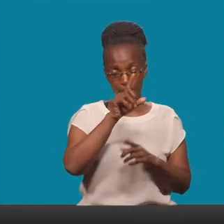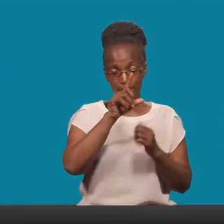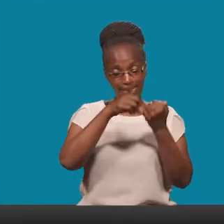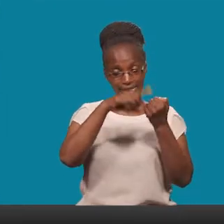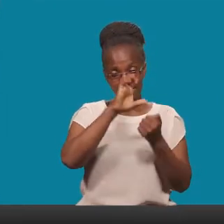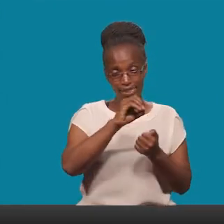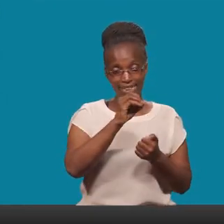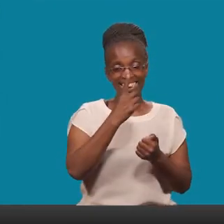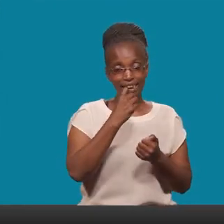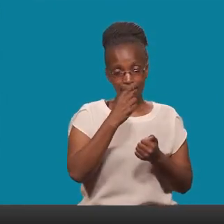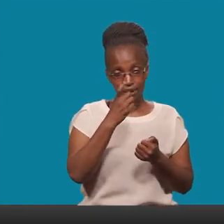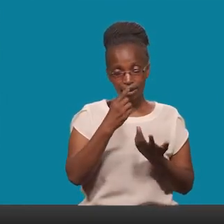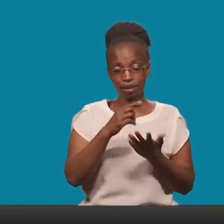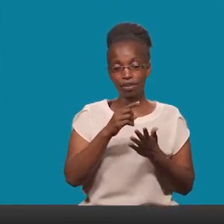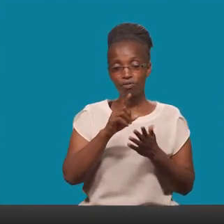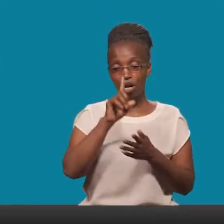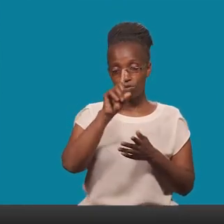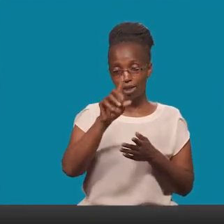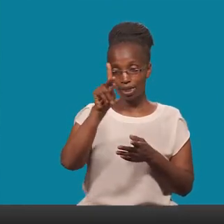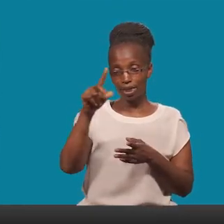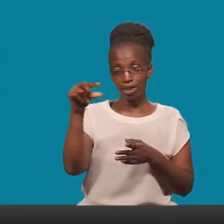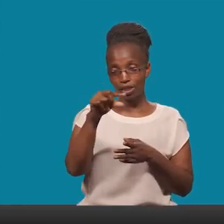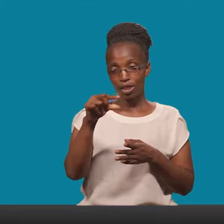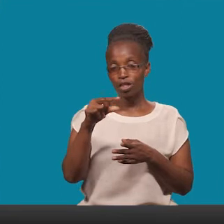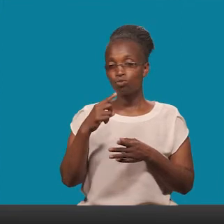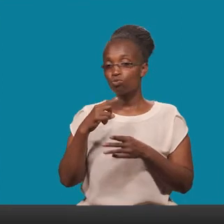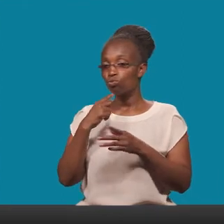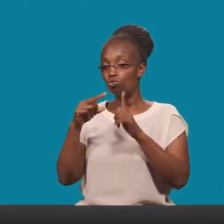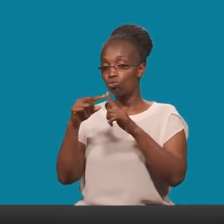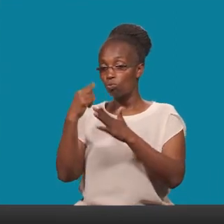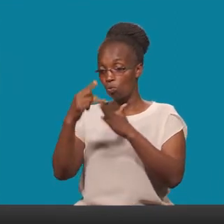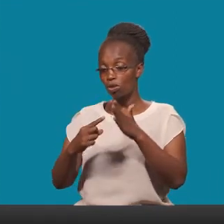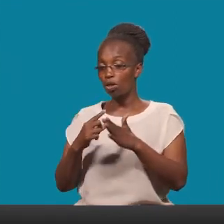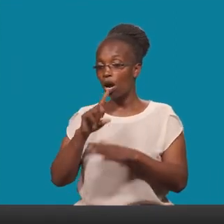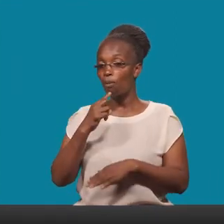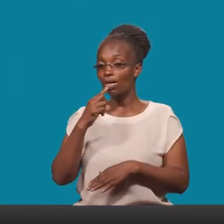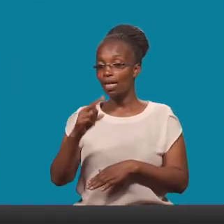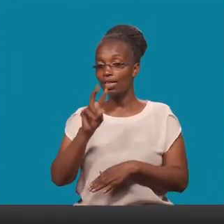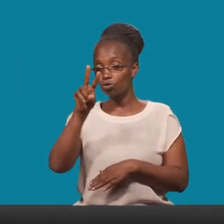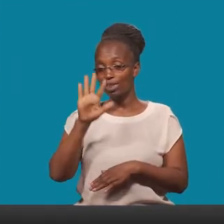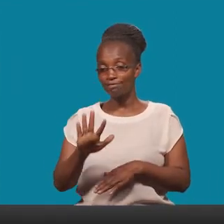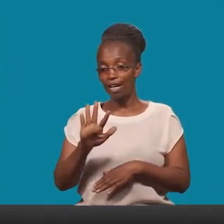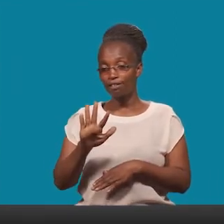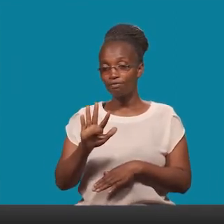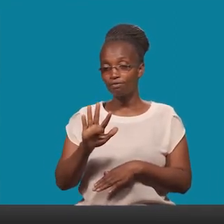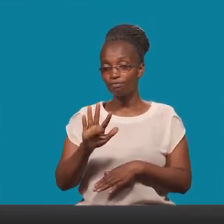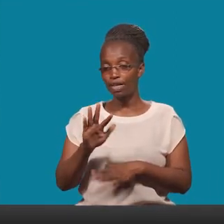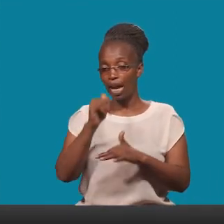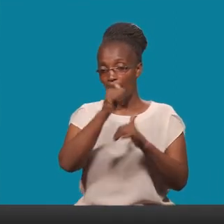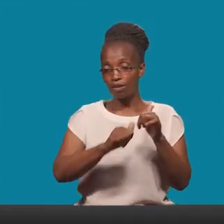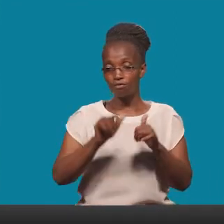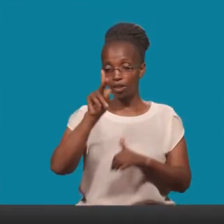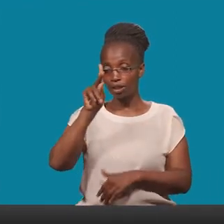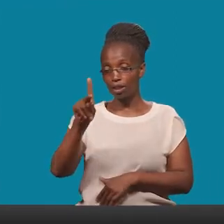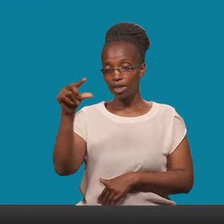per kilogram of cherry in 2013 to Kenya shillings 110 to 125 per